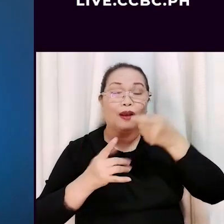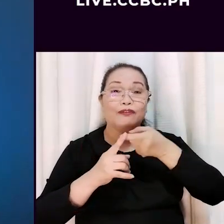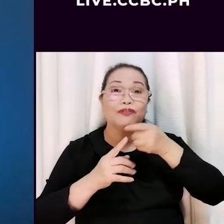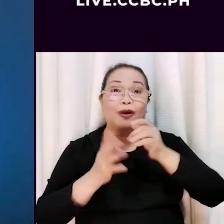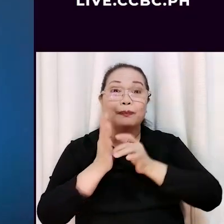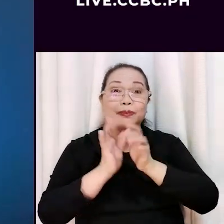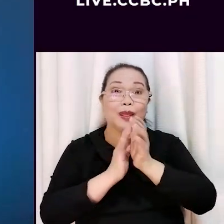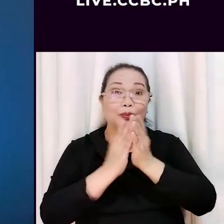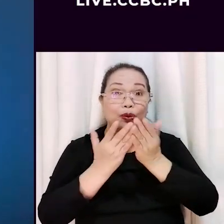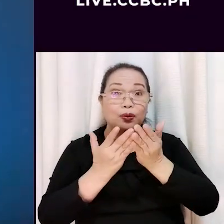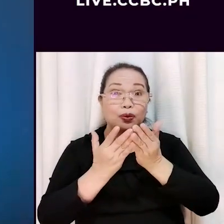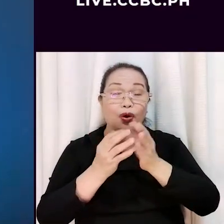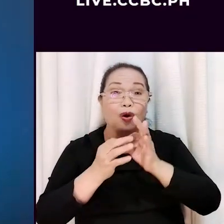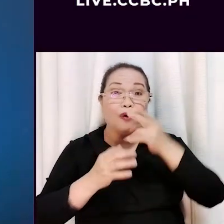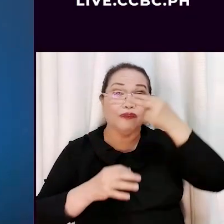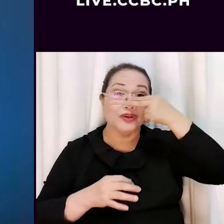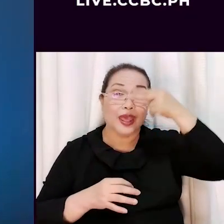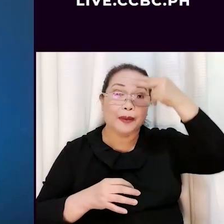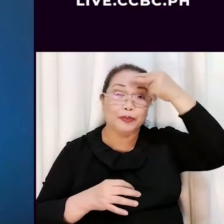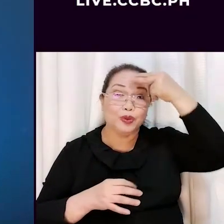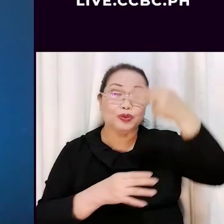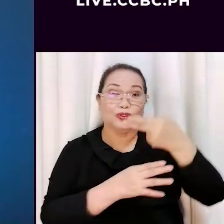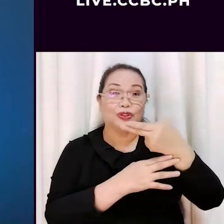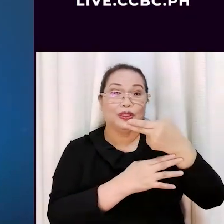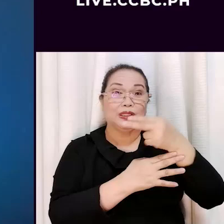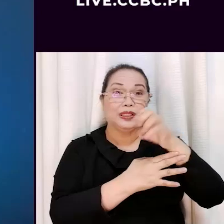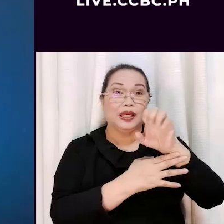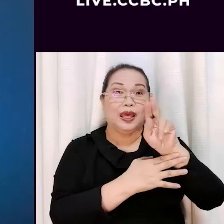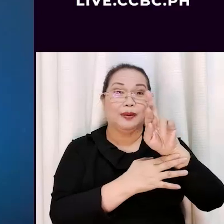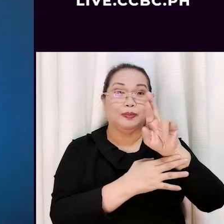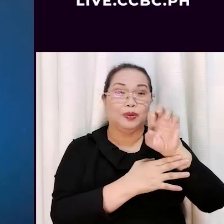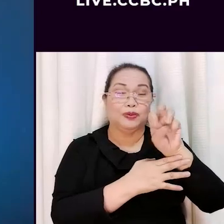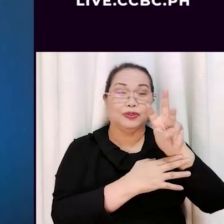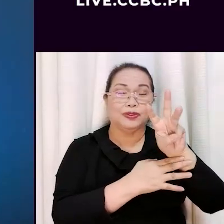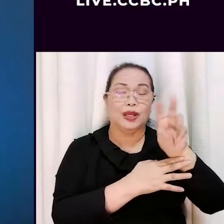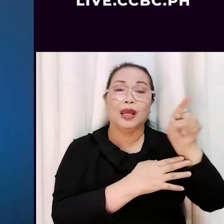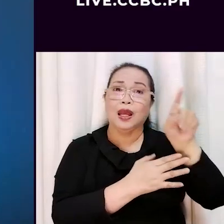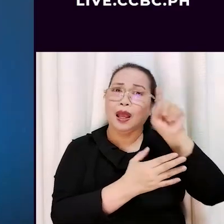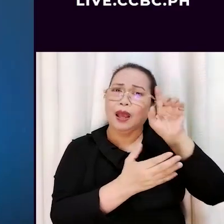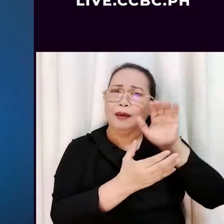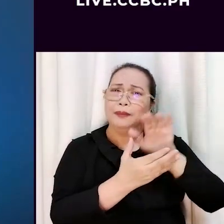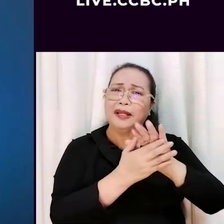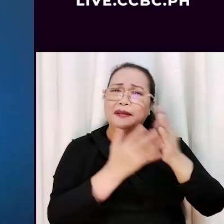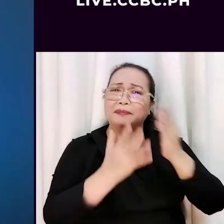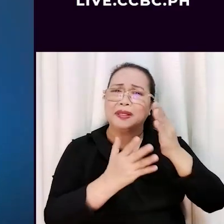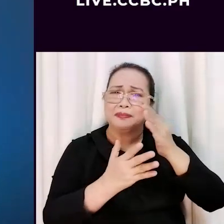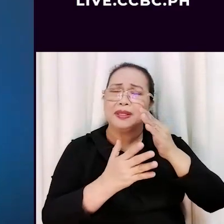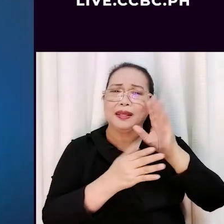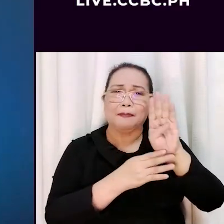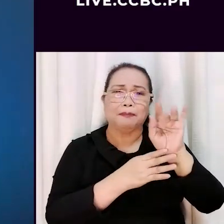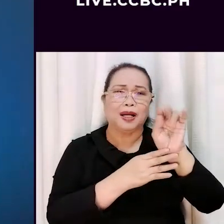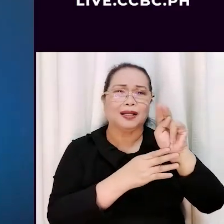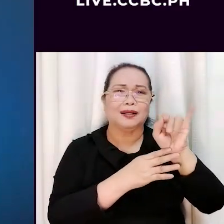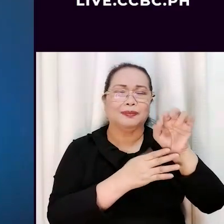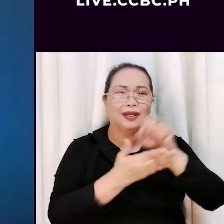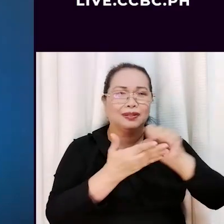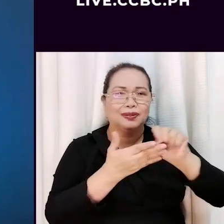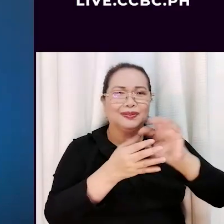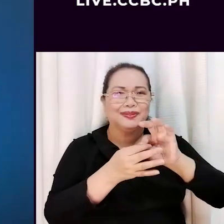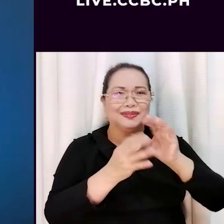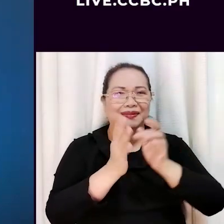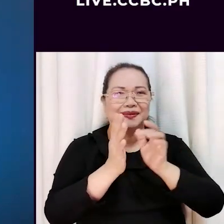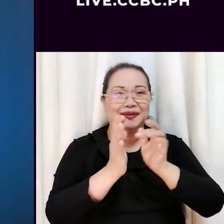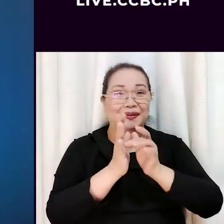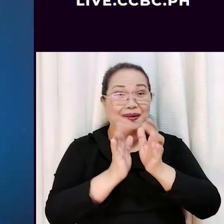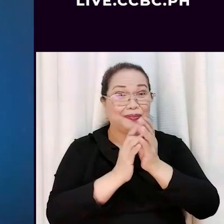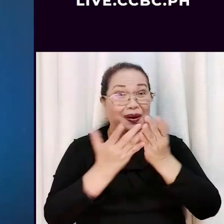Why Barnabas? Well, I happen to believe that it's Barnabas who wrote the book of Hebrews. Let's just have a discussion on that